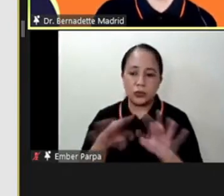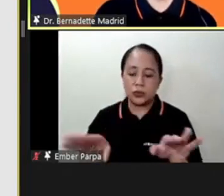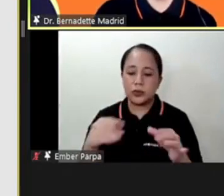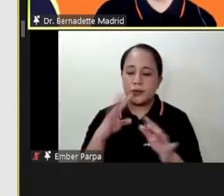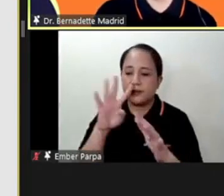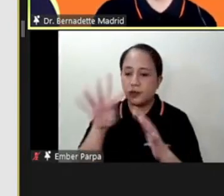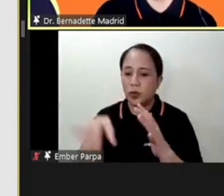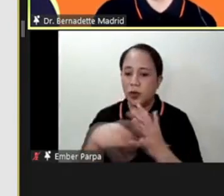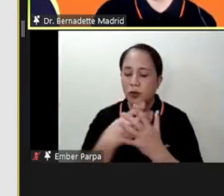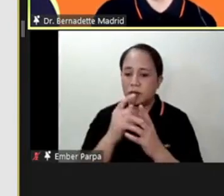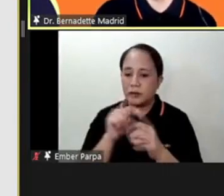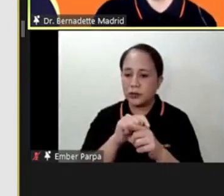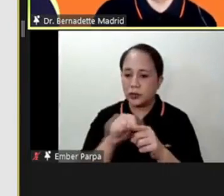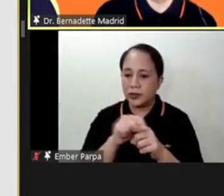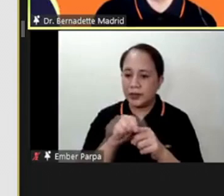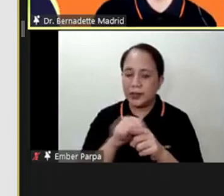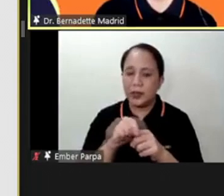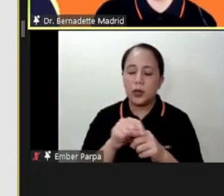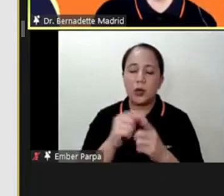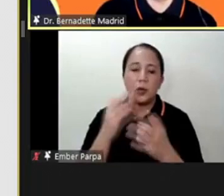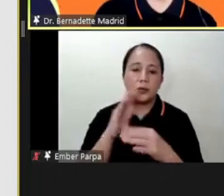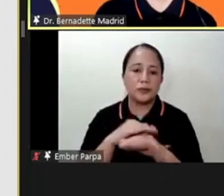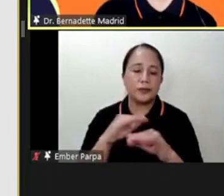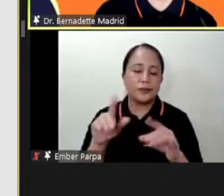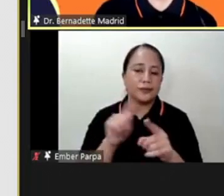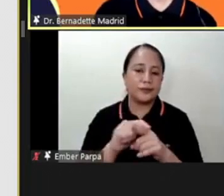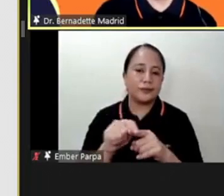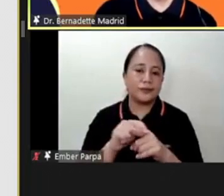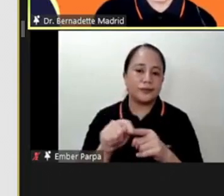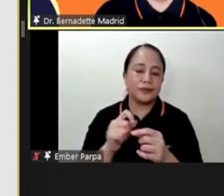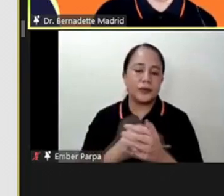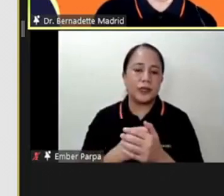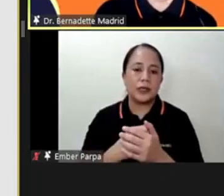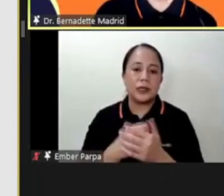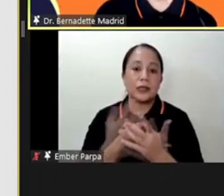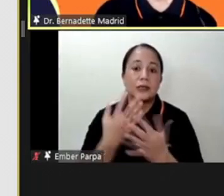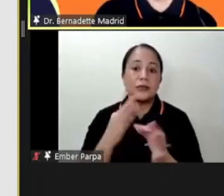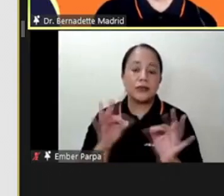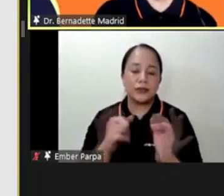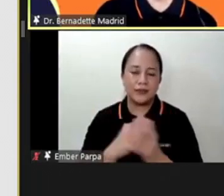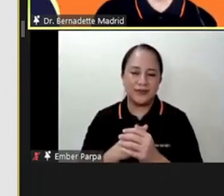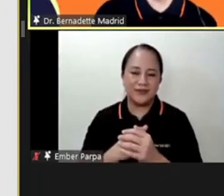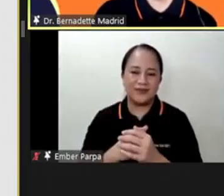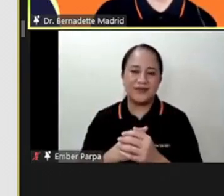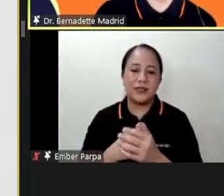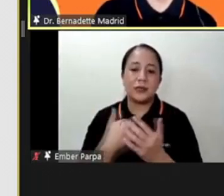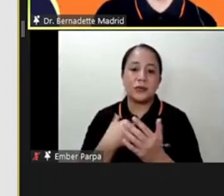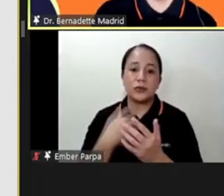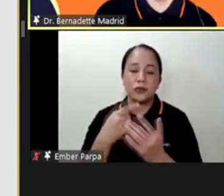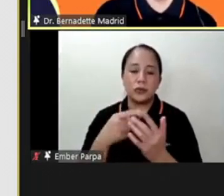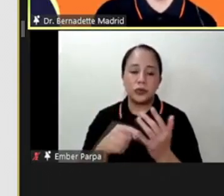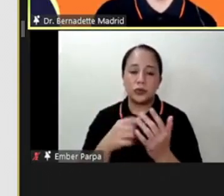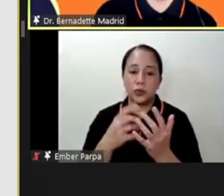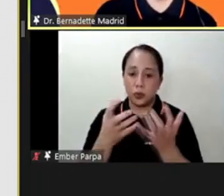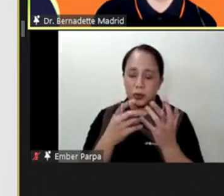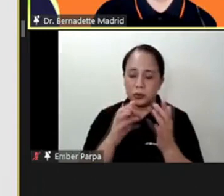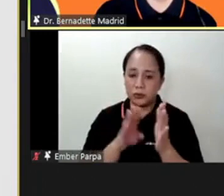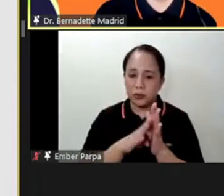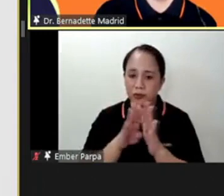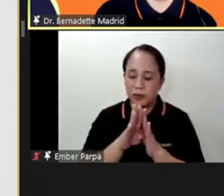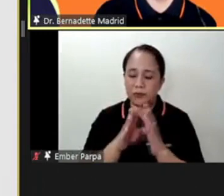hours training on the online training. It's free. Okay, so, and for those who want to develop